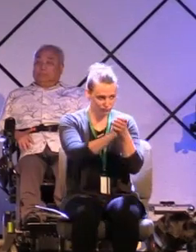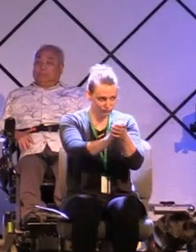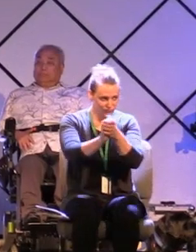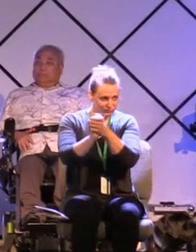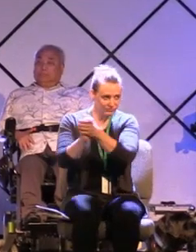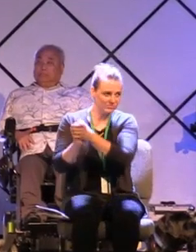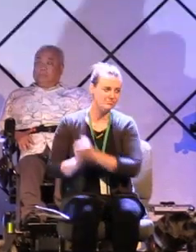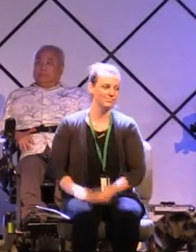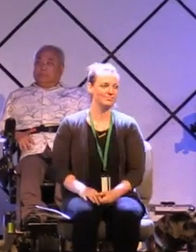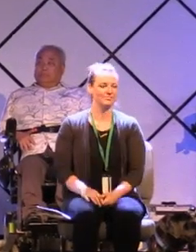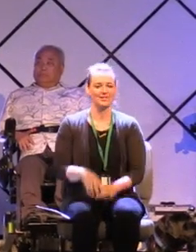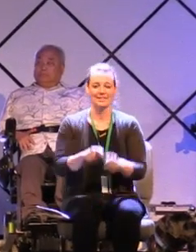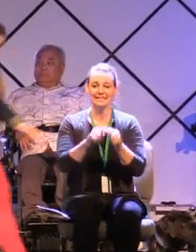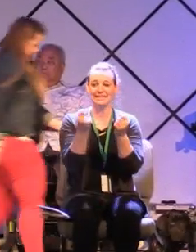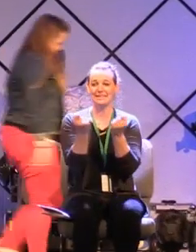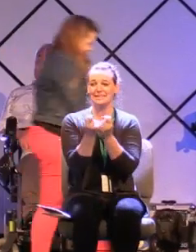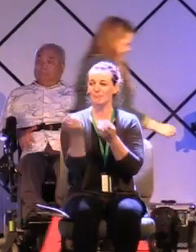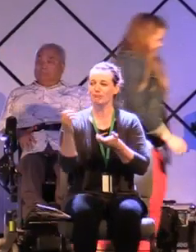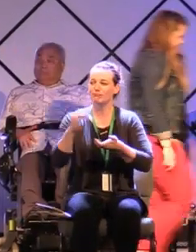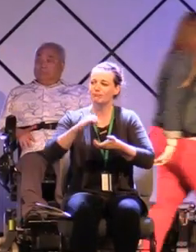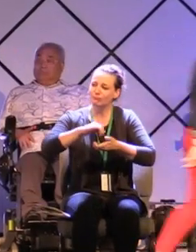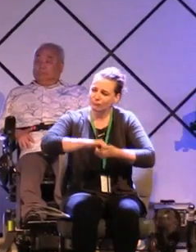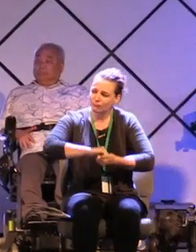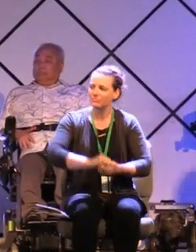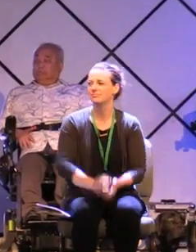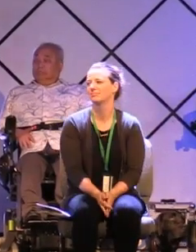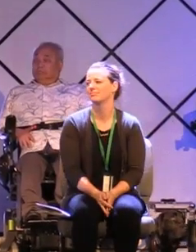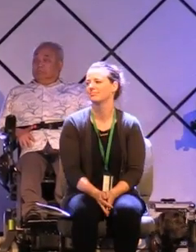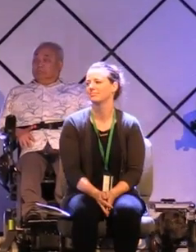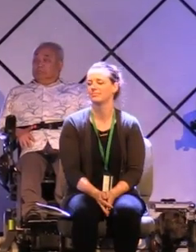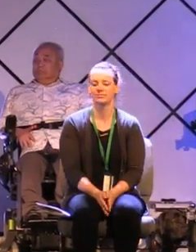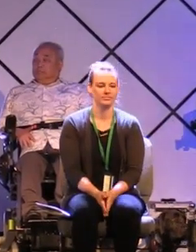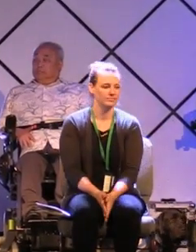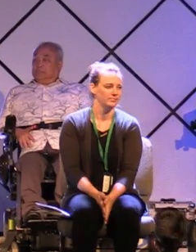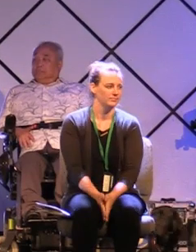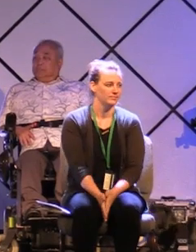Congratulations, successor service team, Nancy and Buzz.